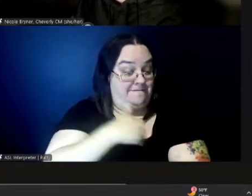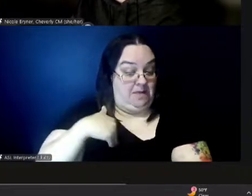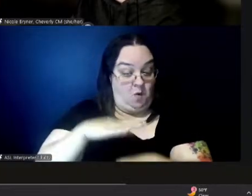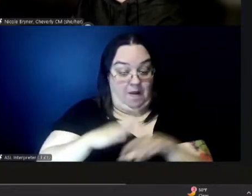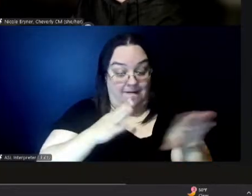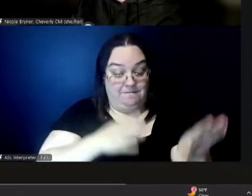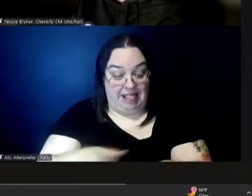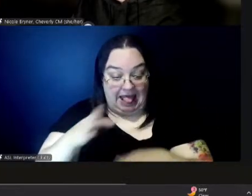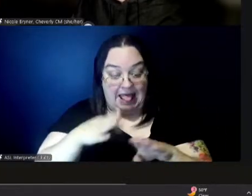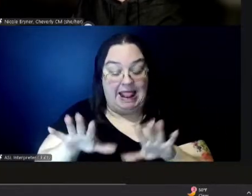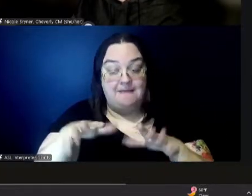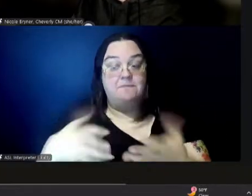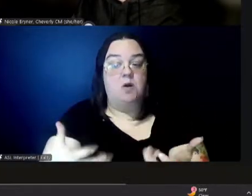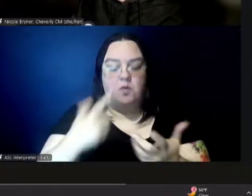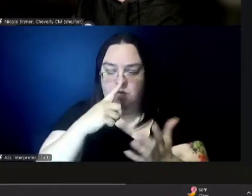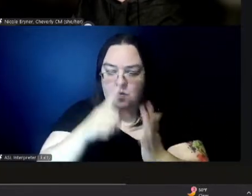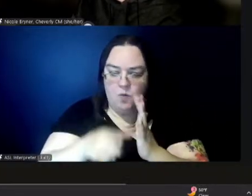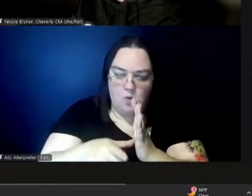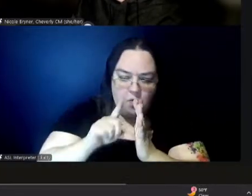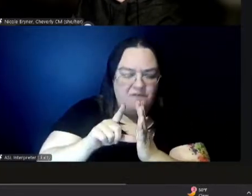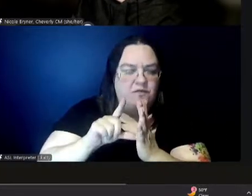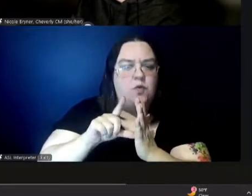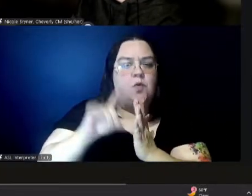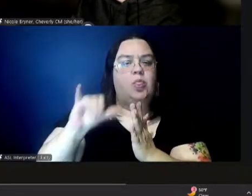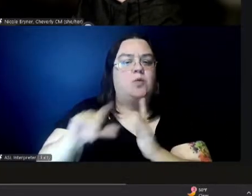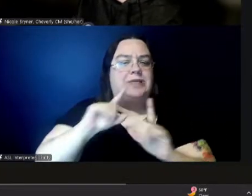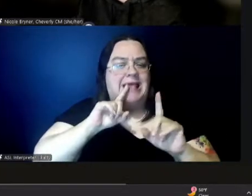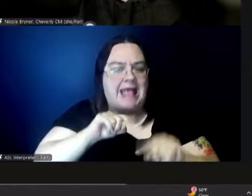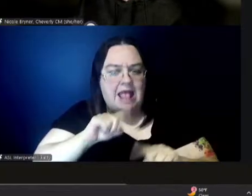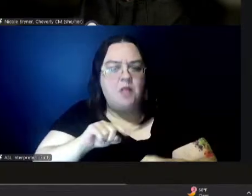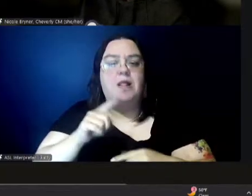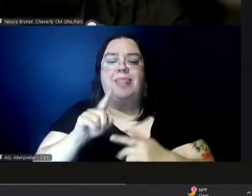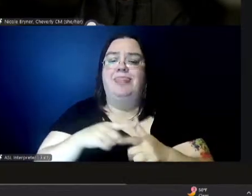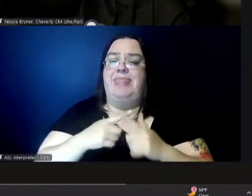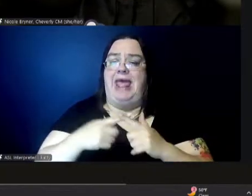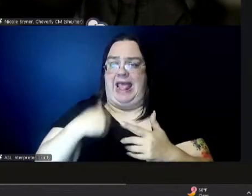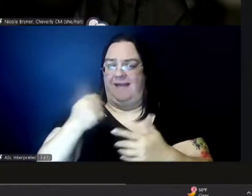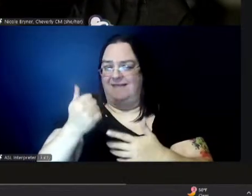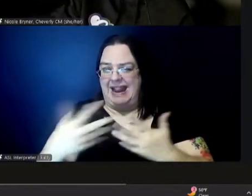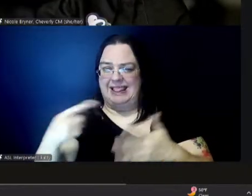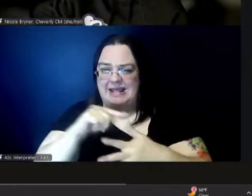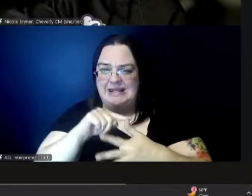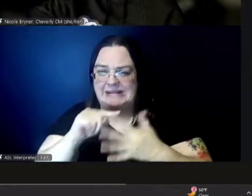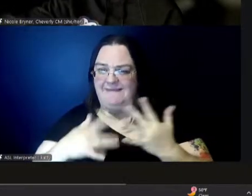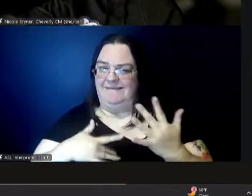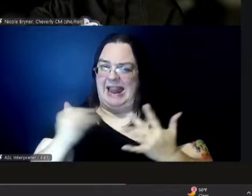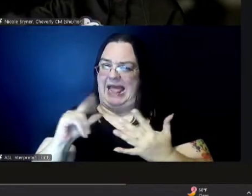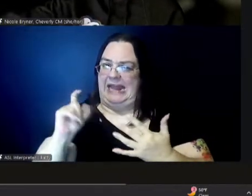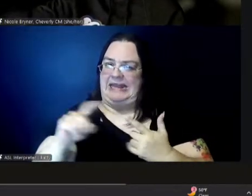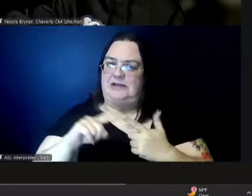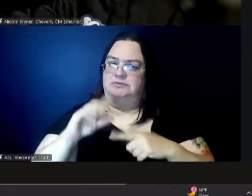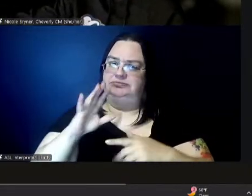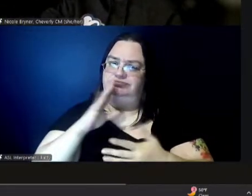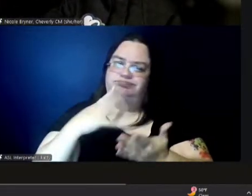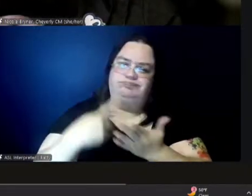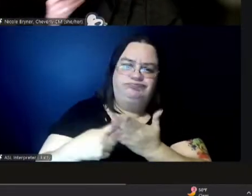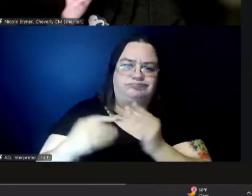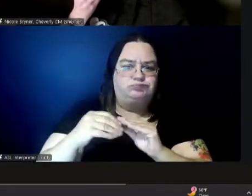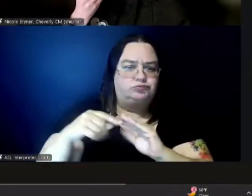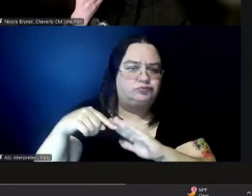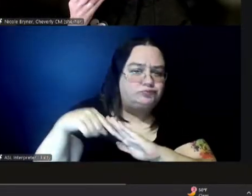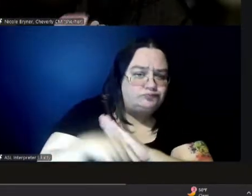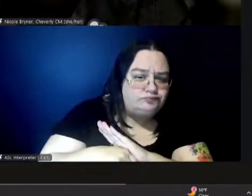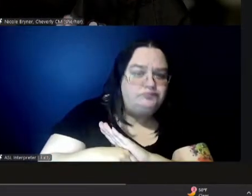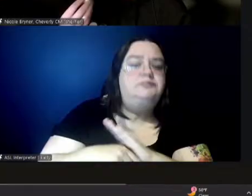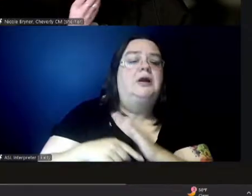and sort of flag anything that we'd like to discuss more, anything that's deserving of some conversation, and then